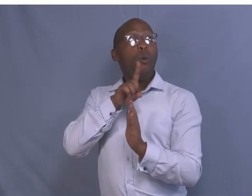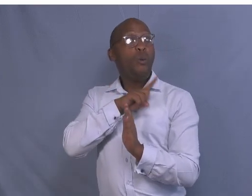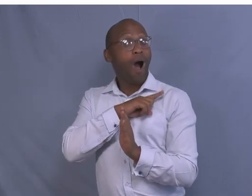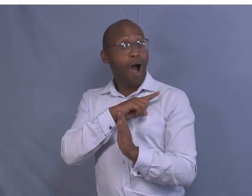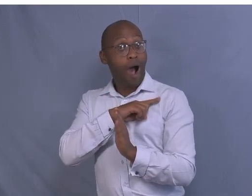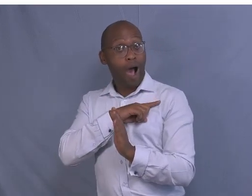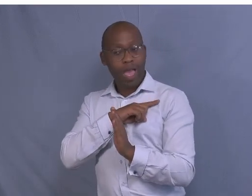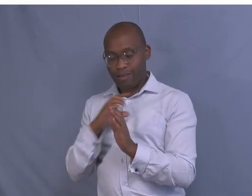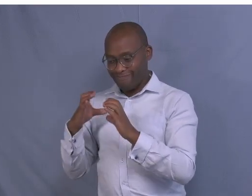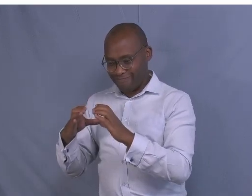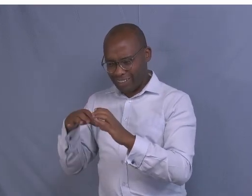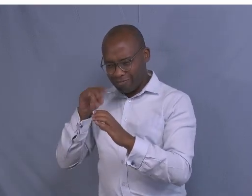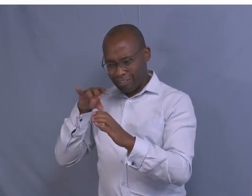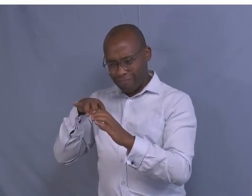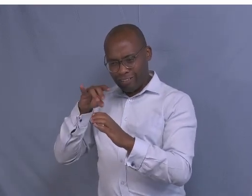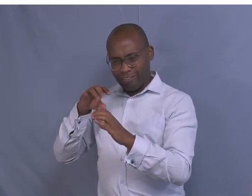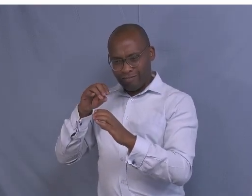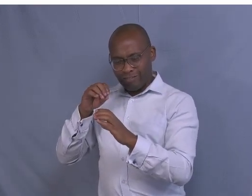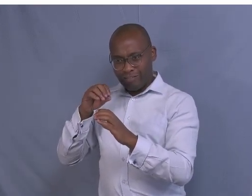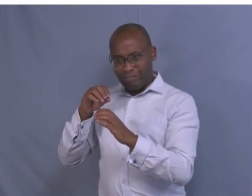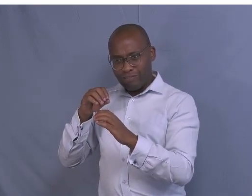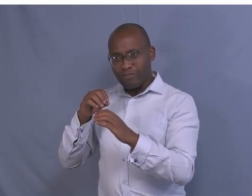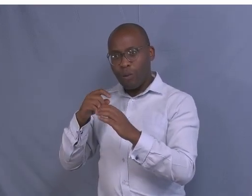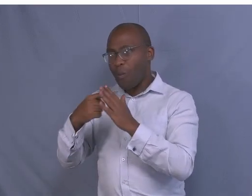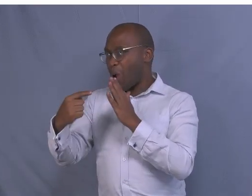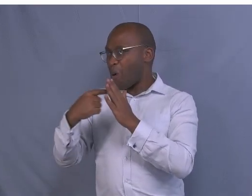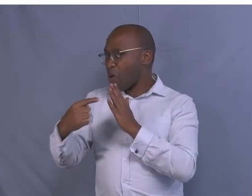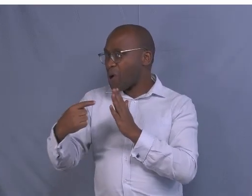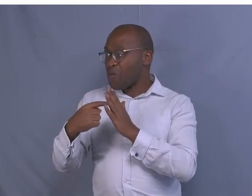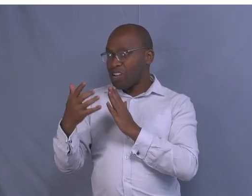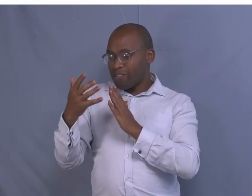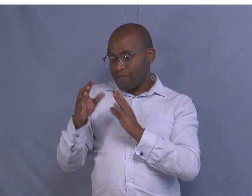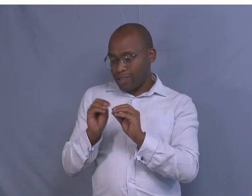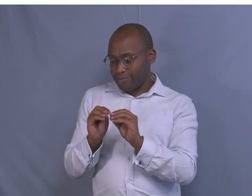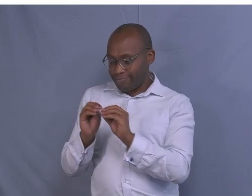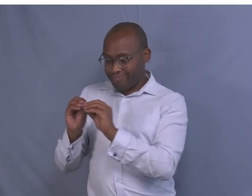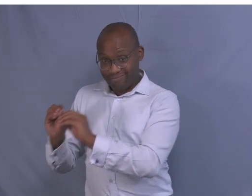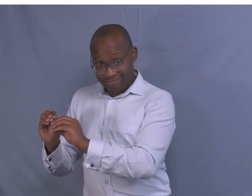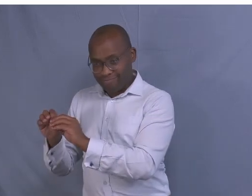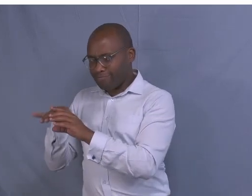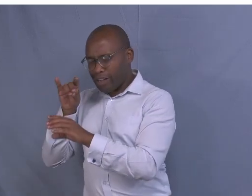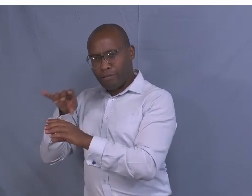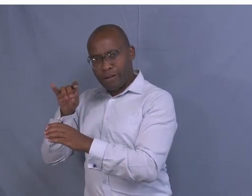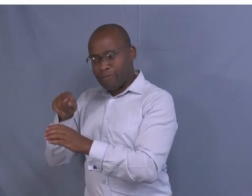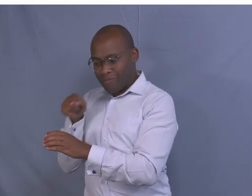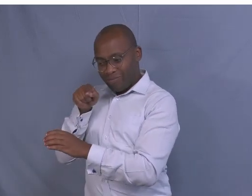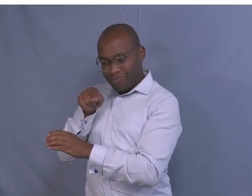to restore. That means here, as I said, the camp that is left behind,